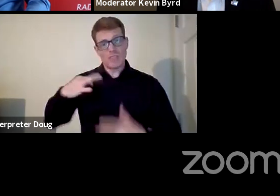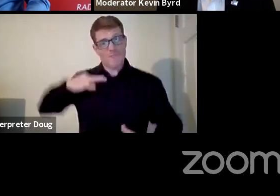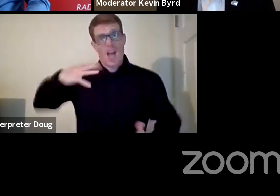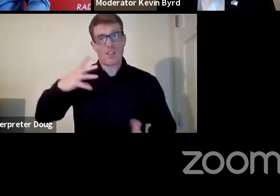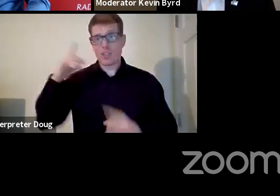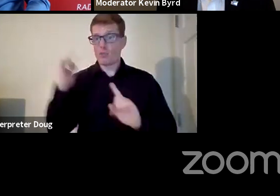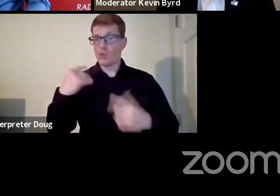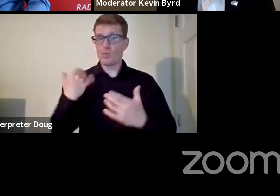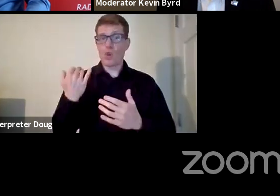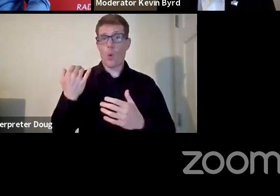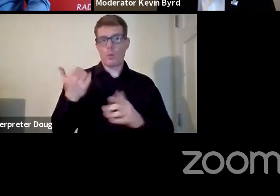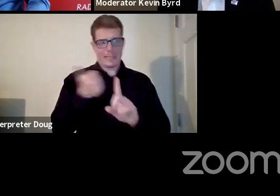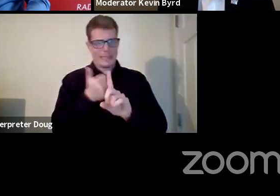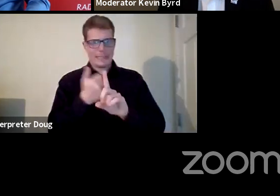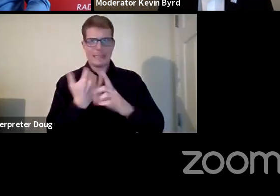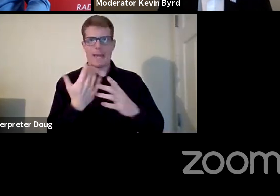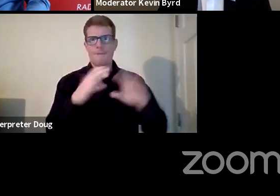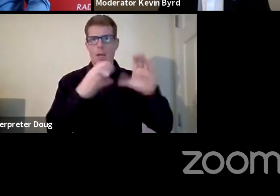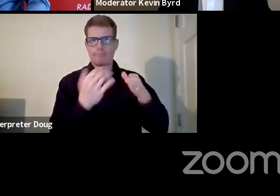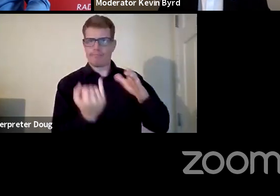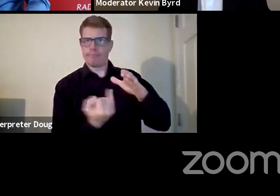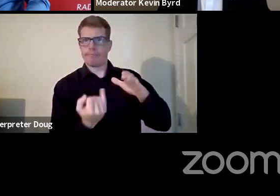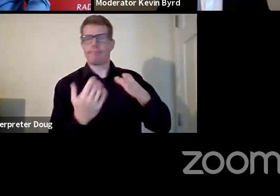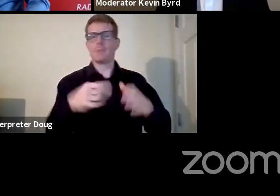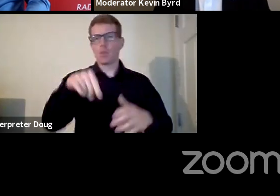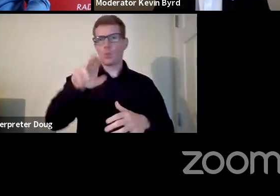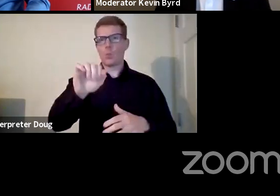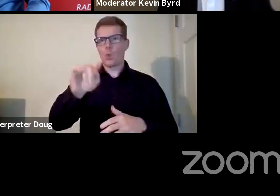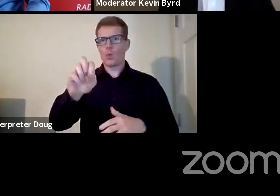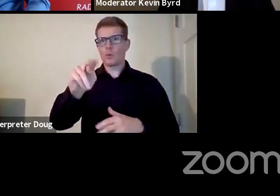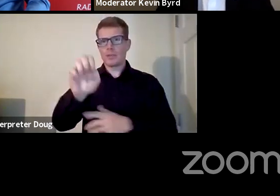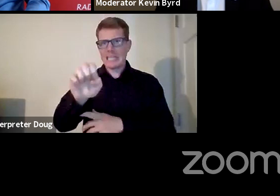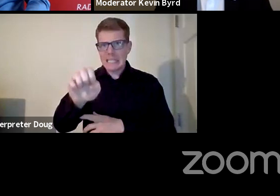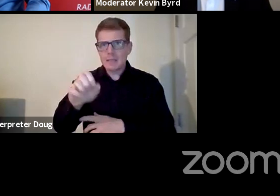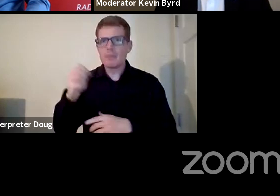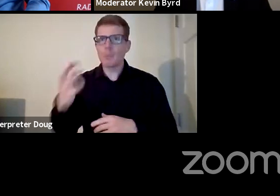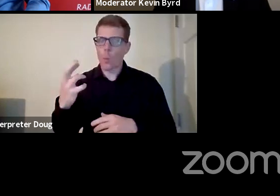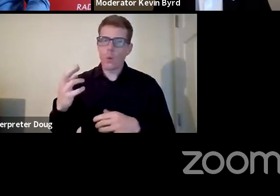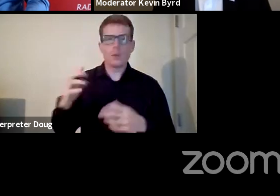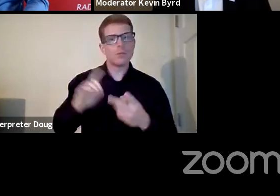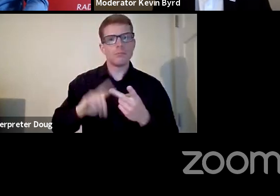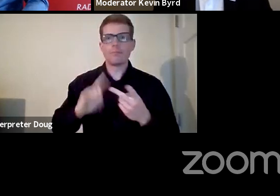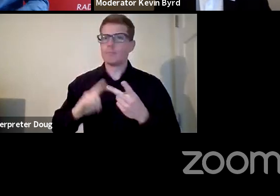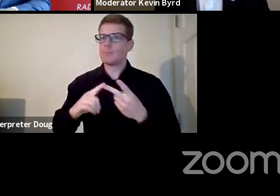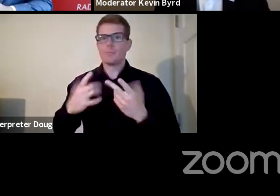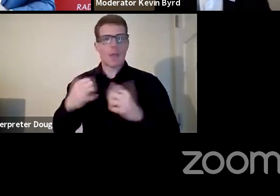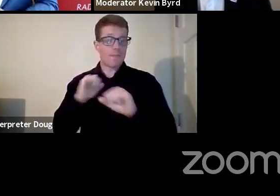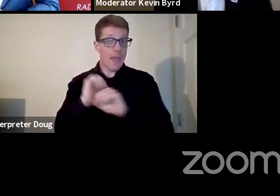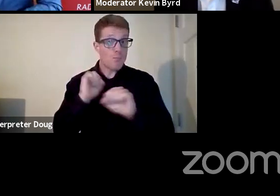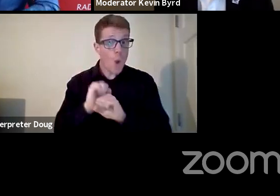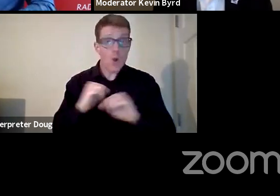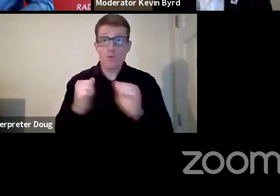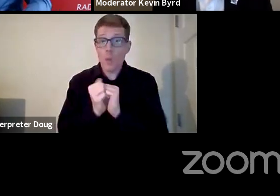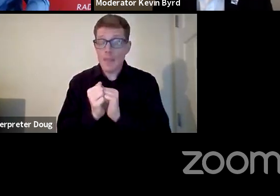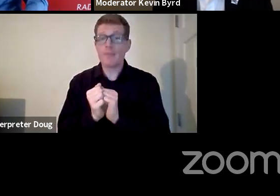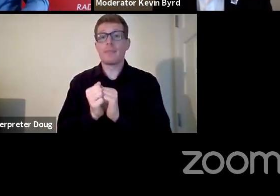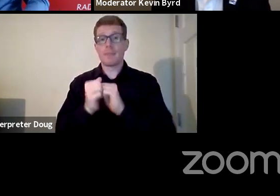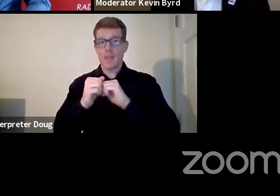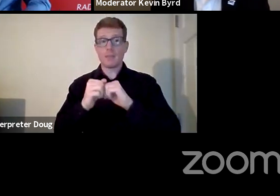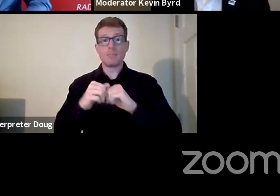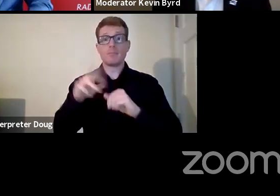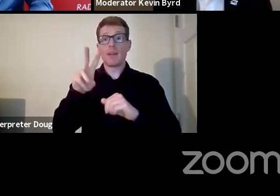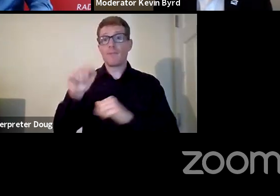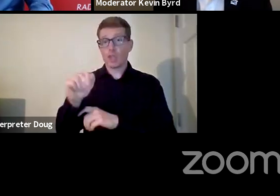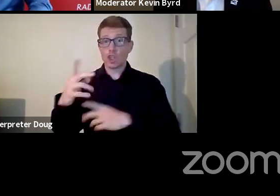health department in our student health center to determine how long they needed to stay away from others. And we didn't